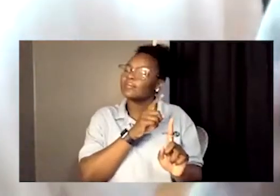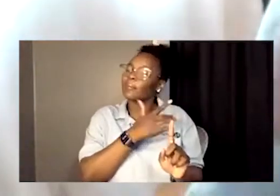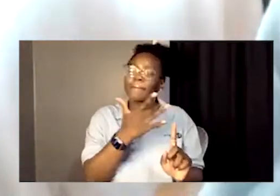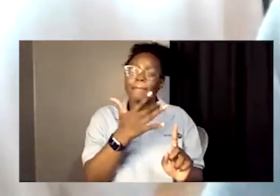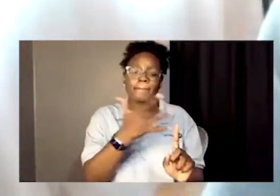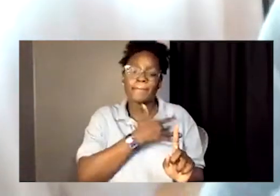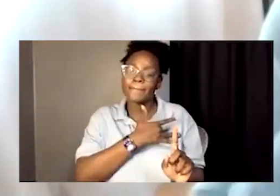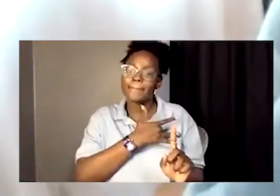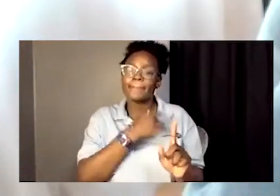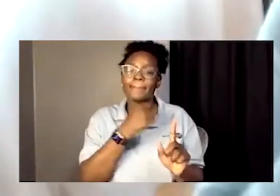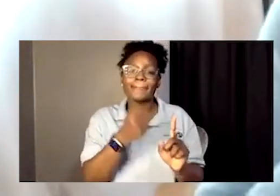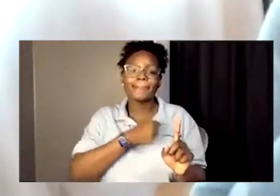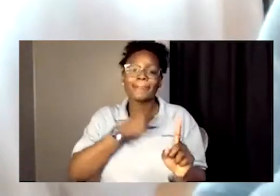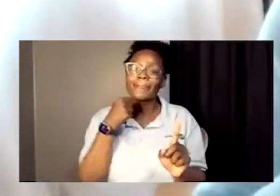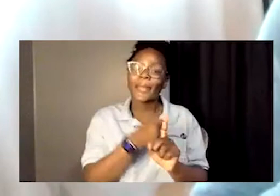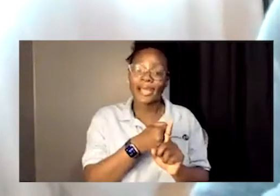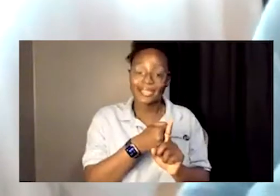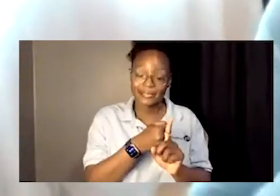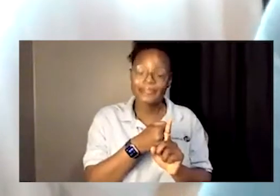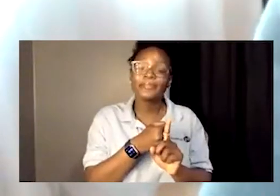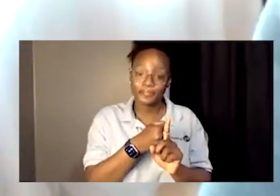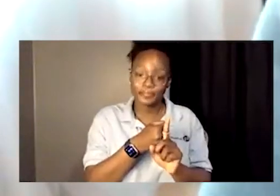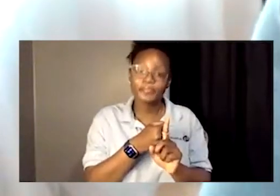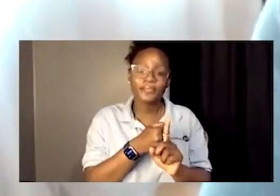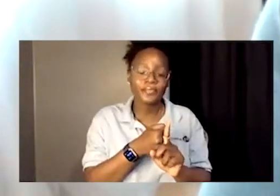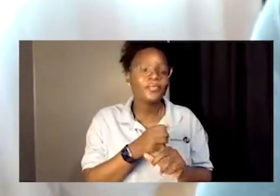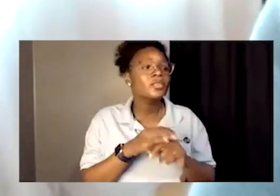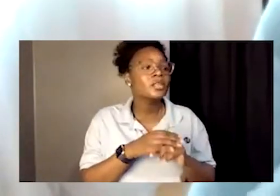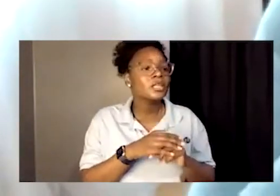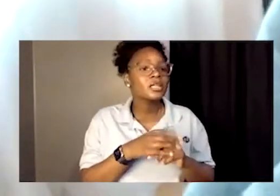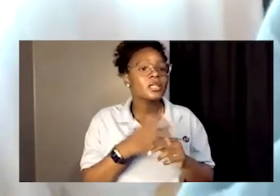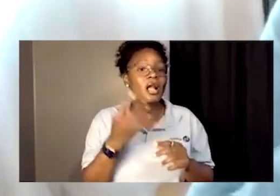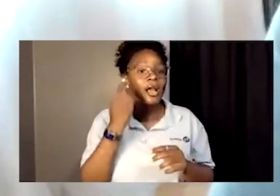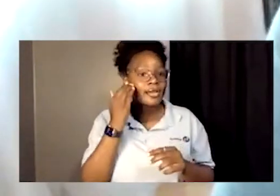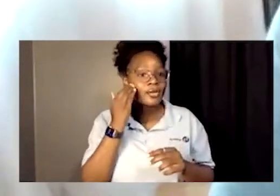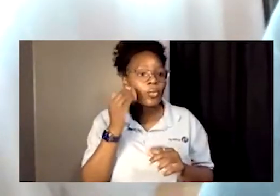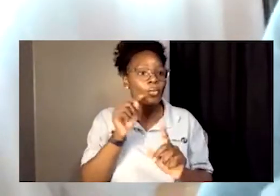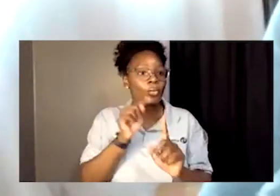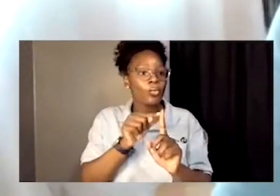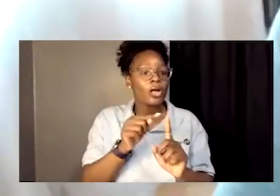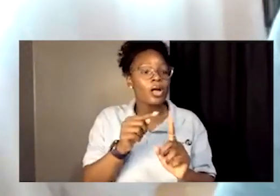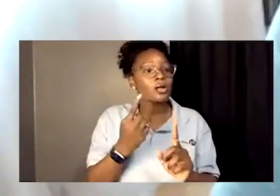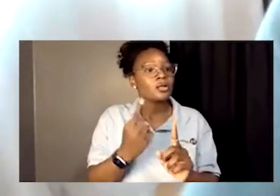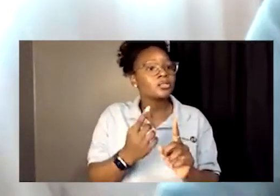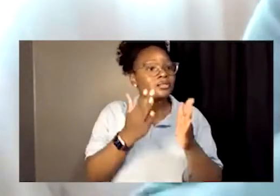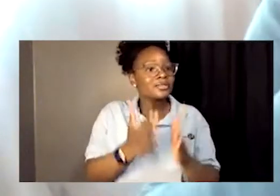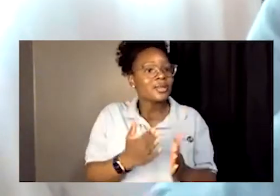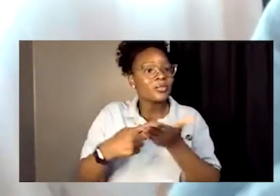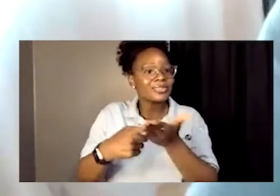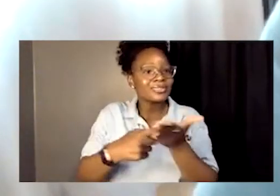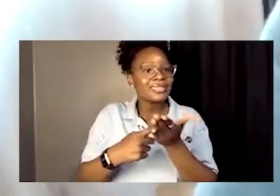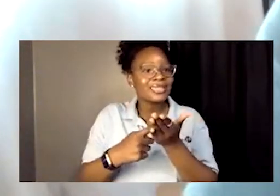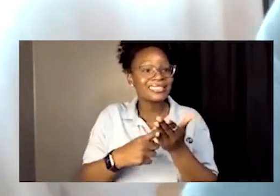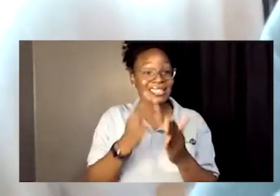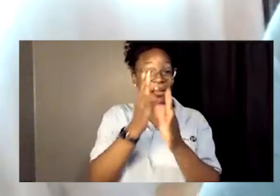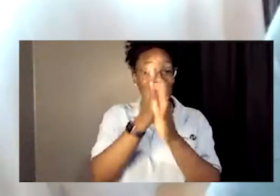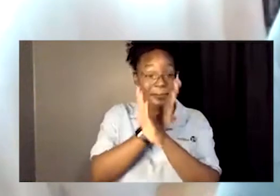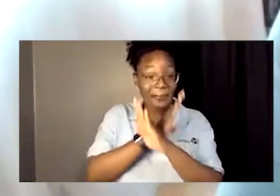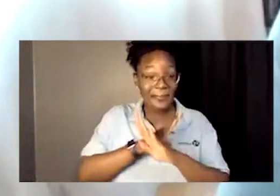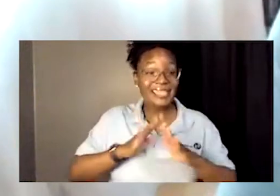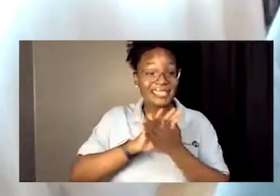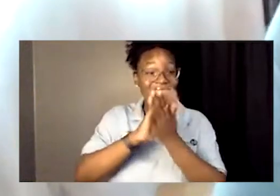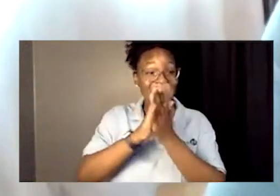other members talk about not just the desire for peace, but how they are standing for peace, even in their